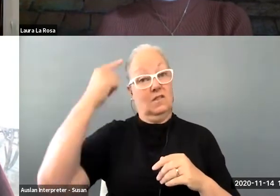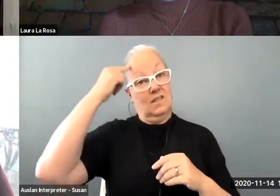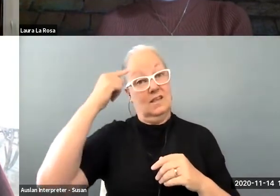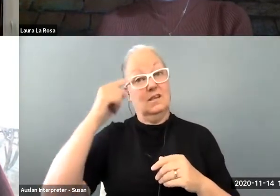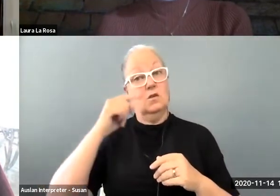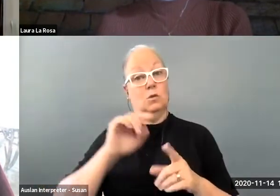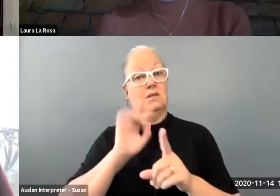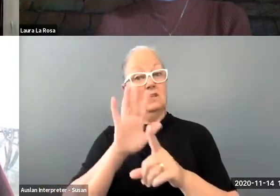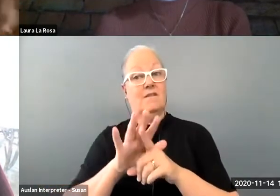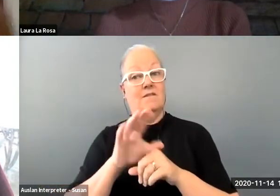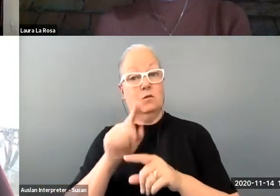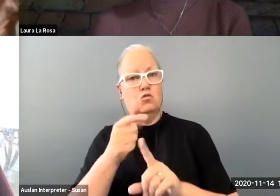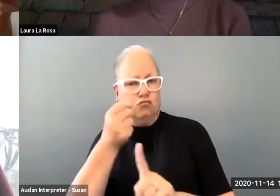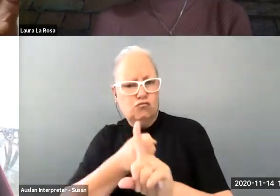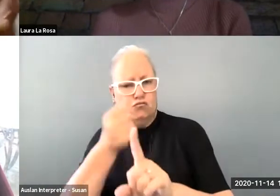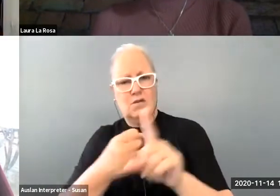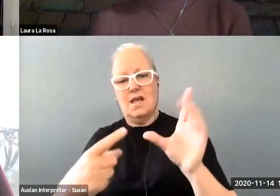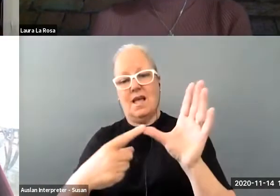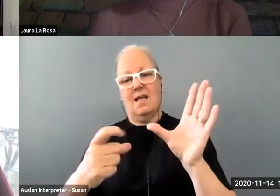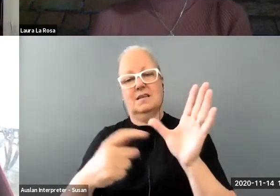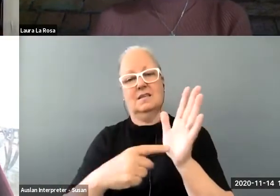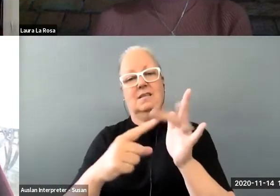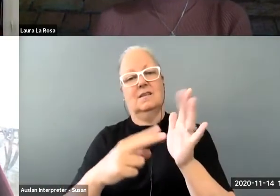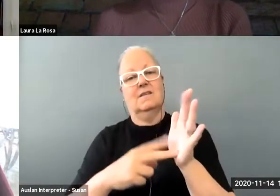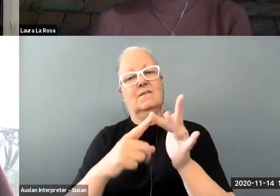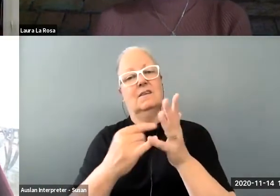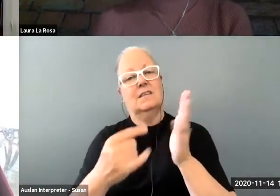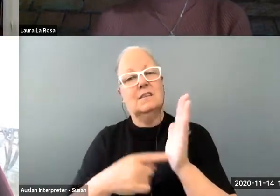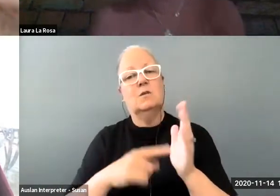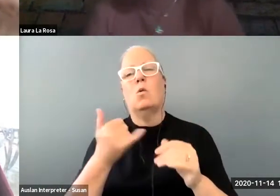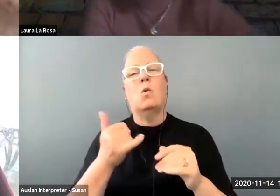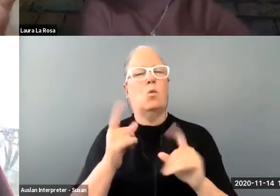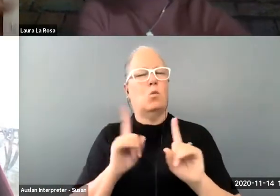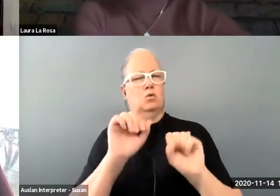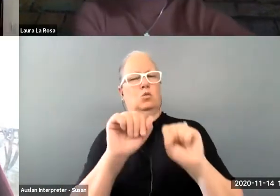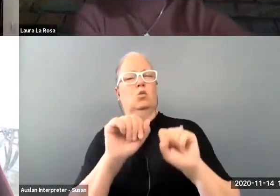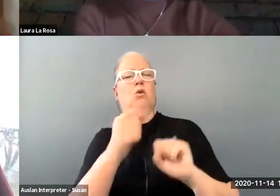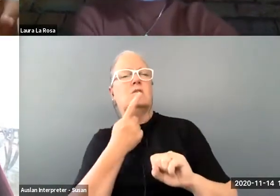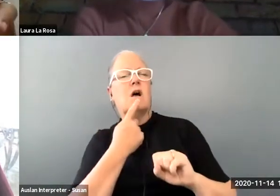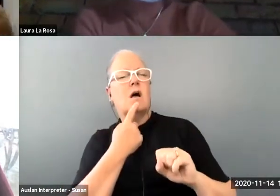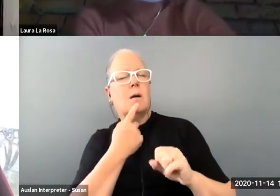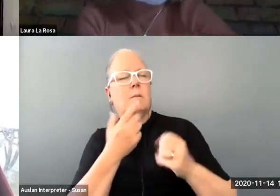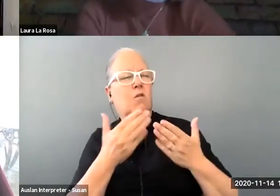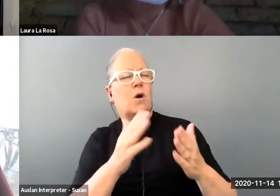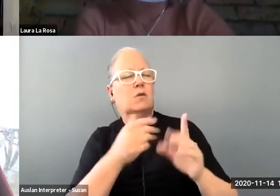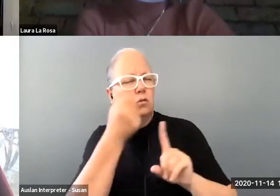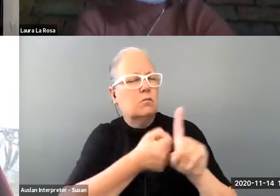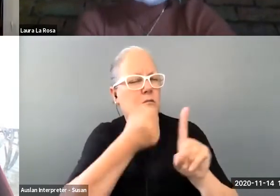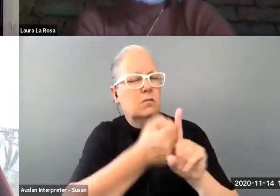as activists, or what form of activism would you say that you kind of fall under or kind of